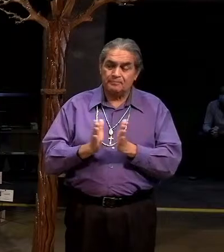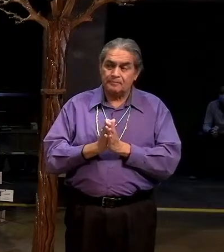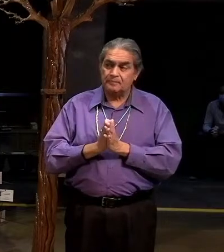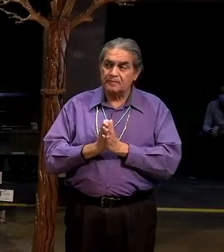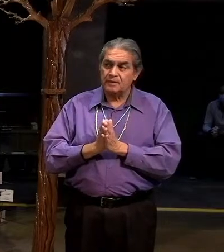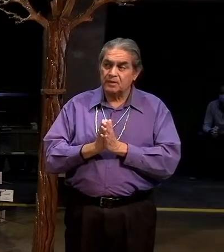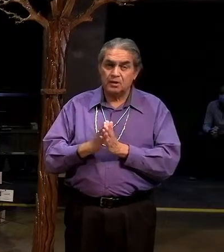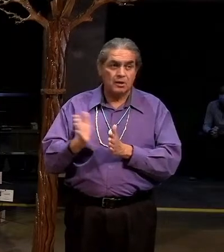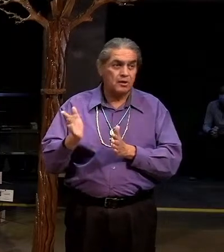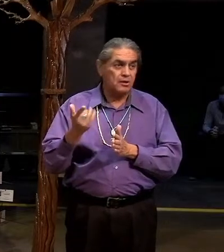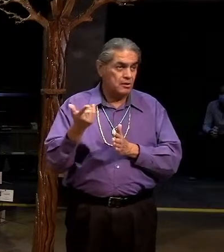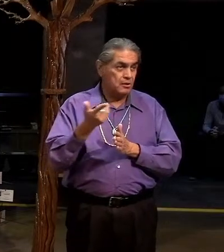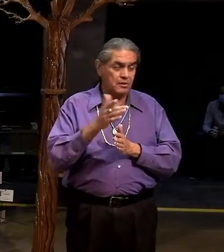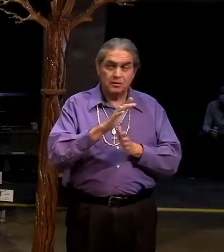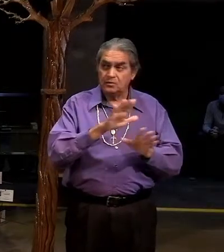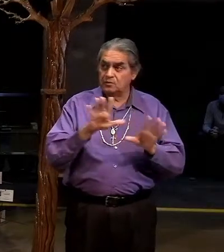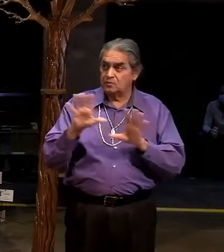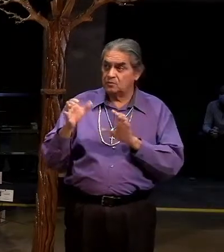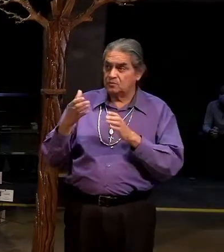You do instruct us.